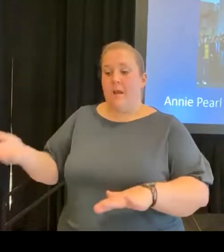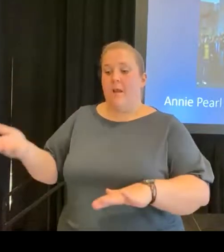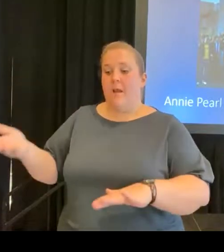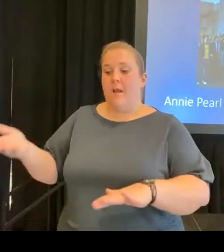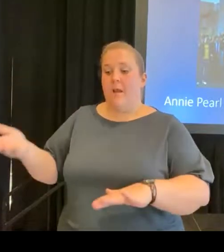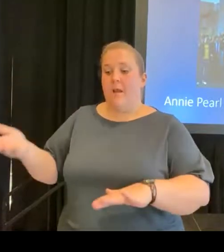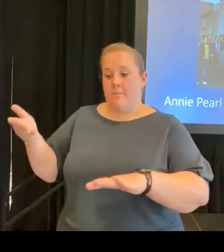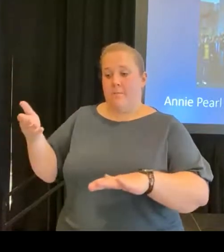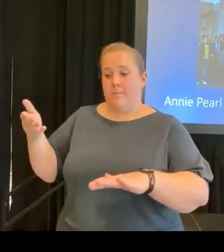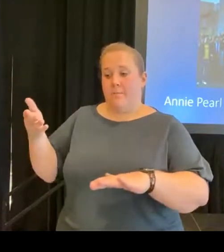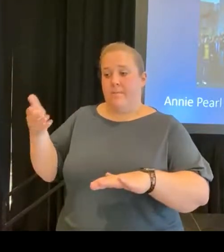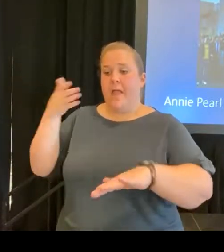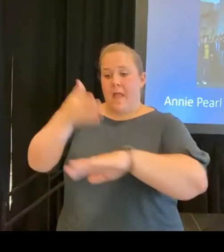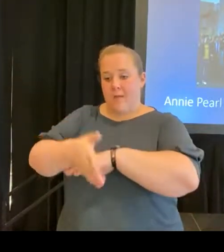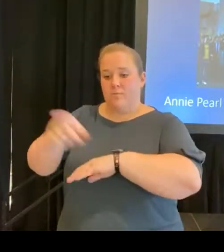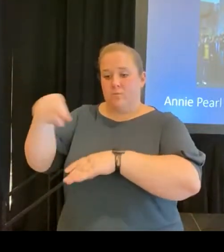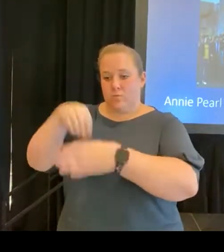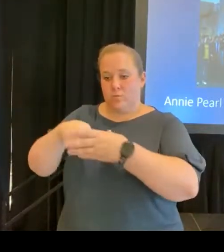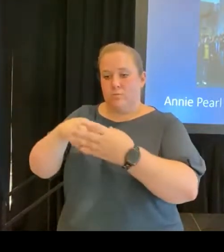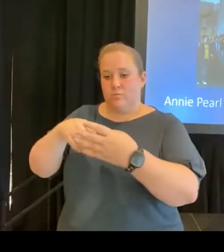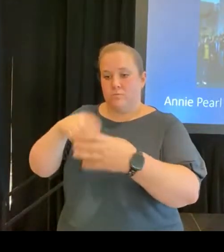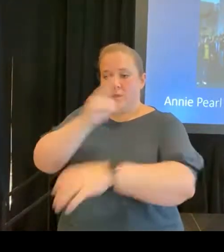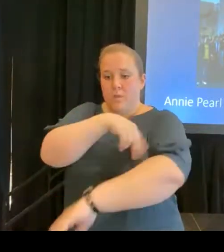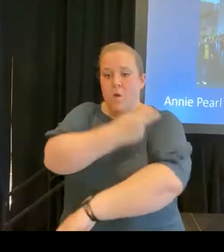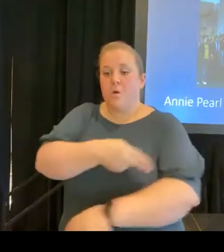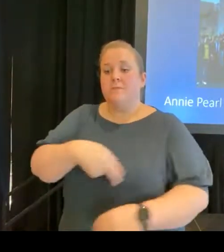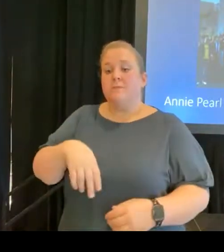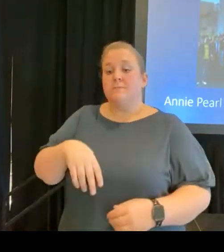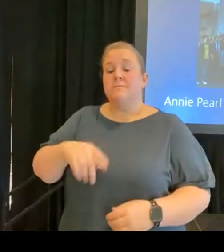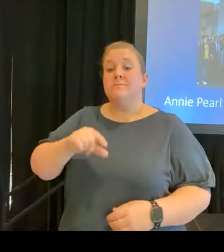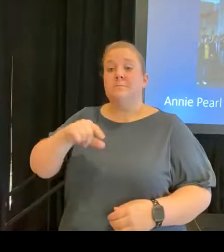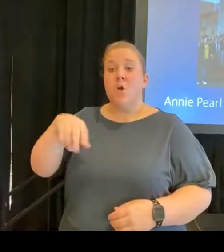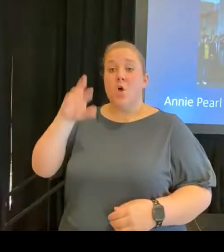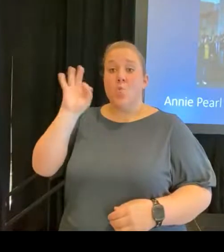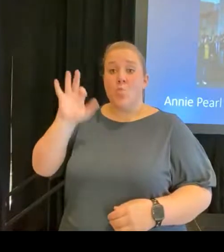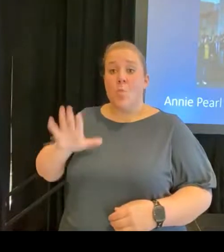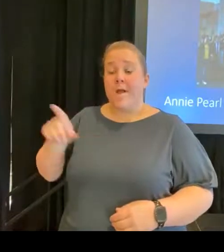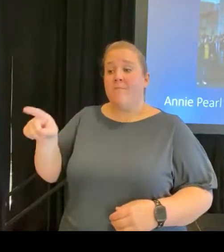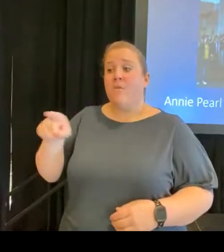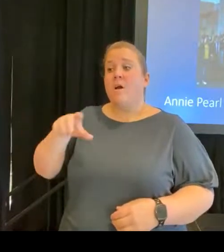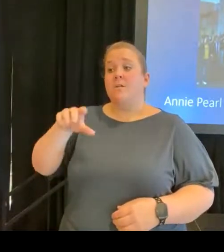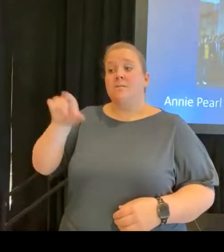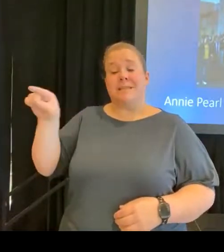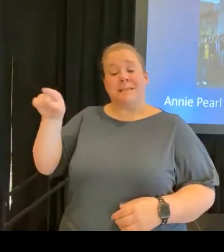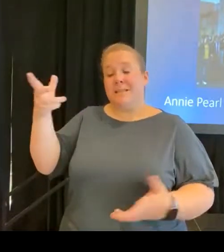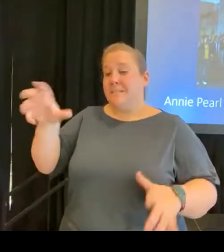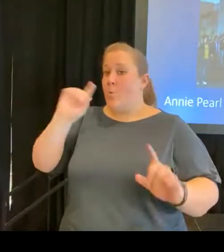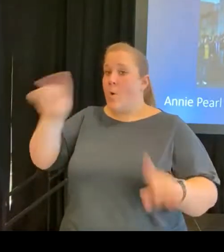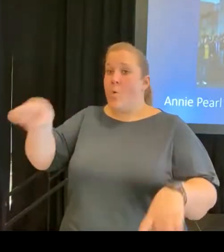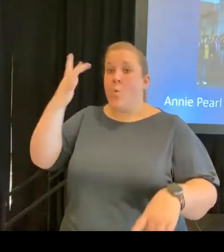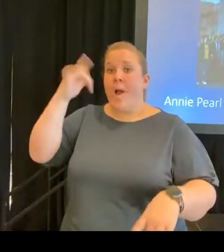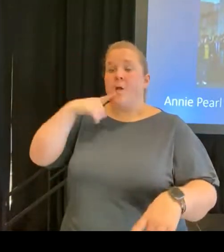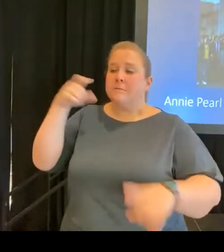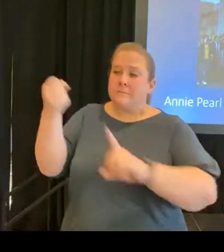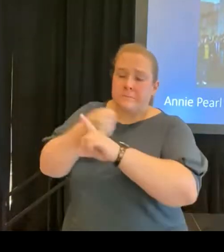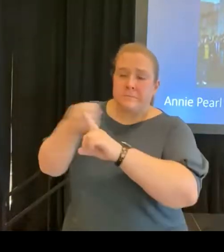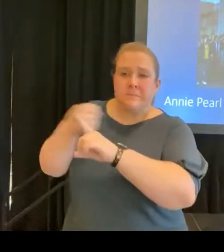after they had him in the hospital. Reverend Shuttlesworth didn't want to go he was beaten within an inch of his